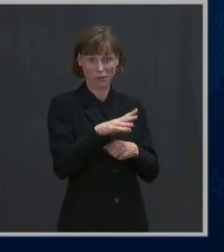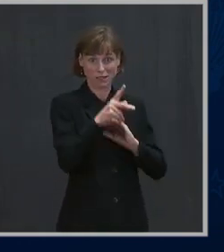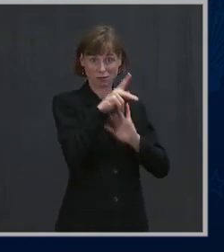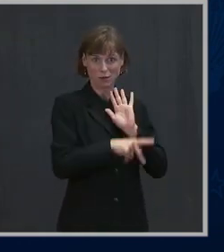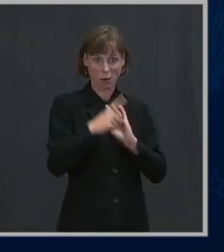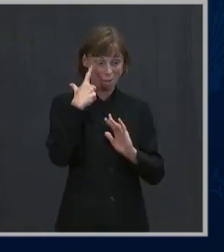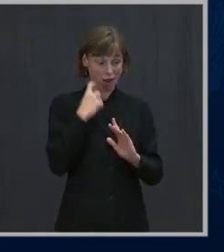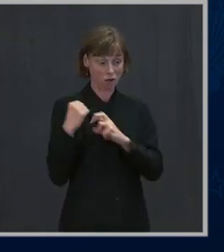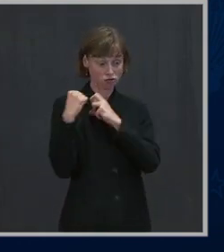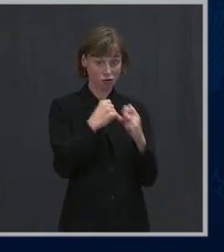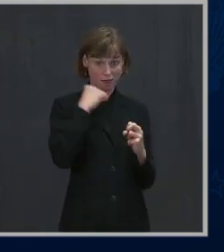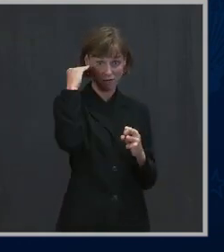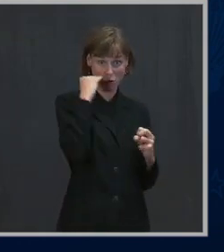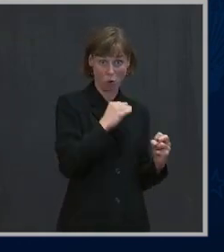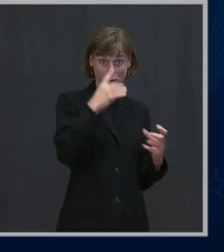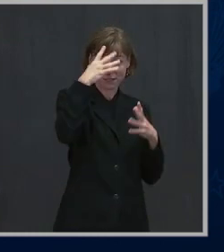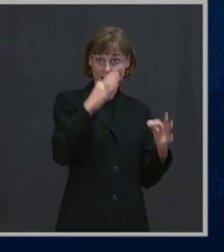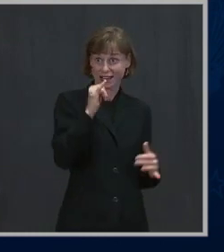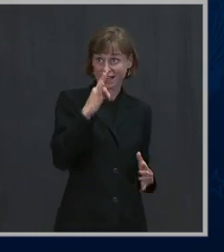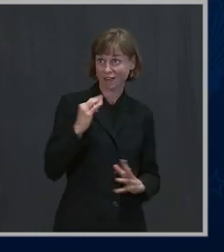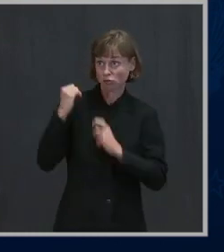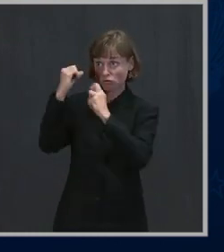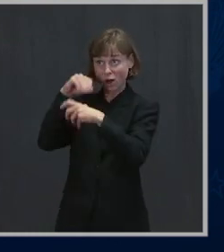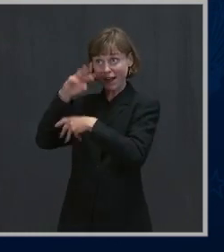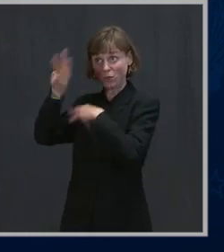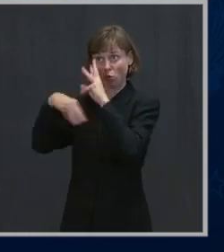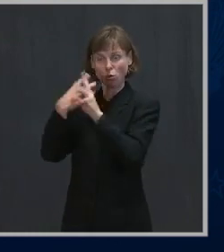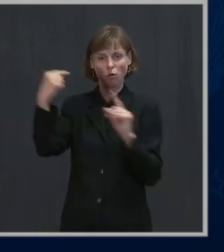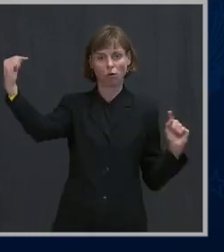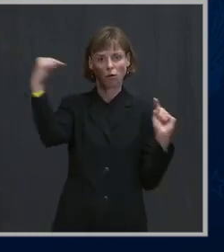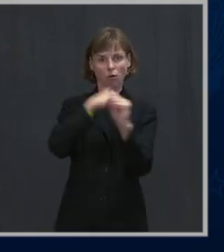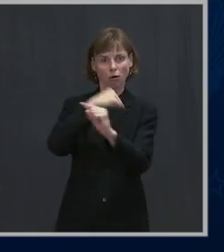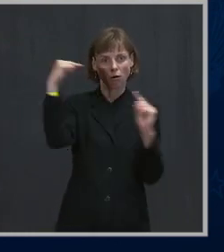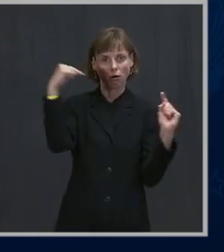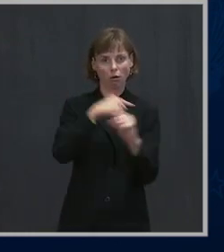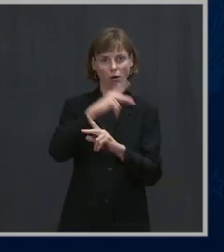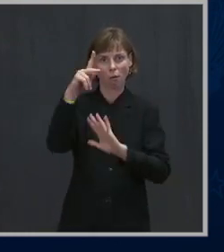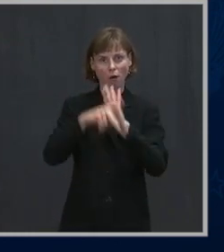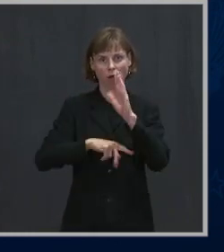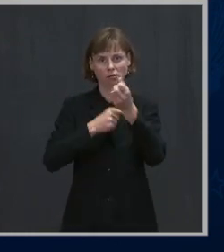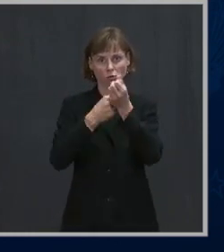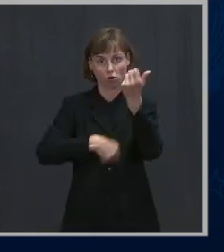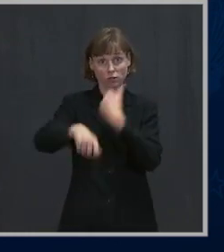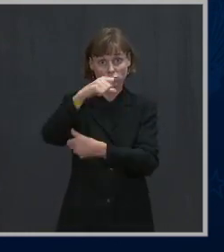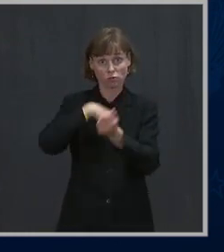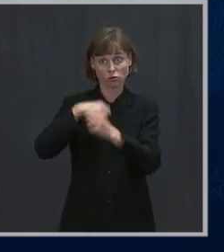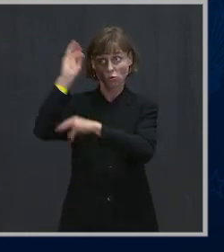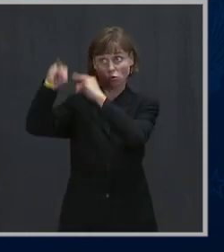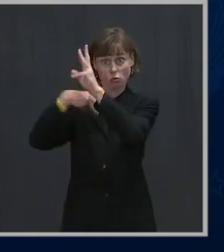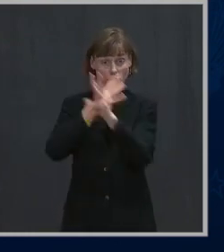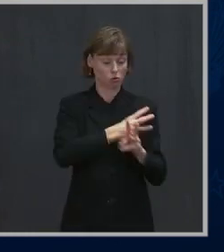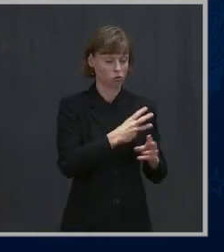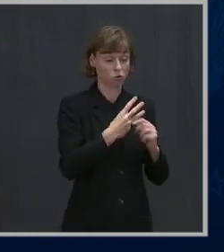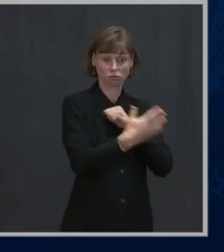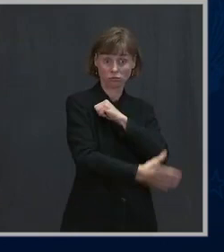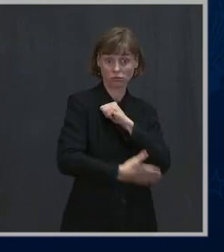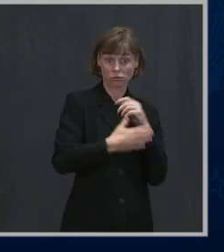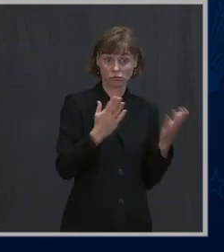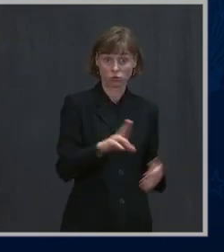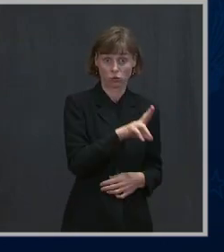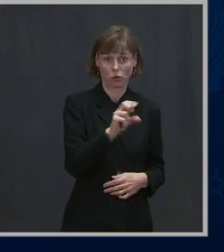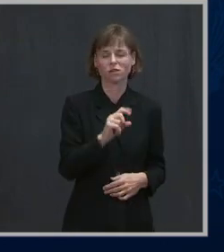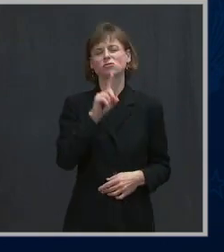world domestic policy is foreign policy too president biden and vice president harris know this better than